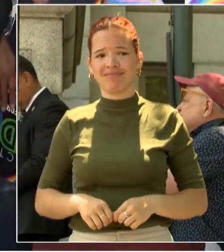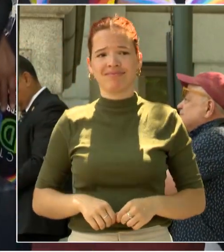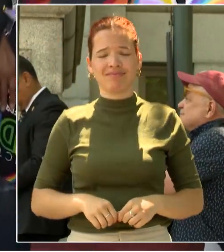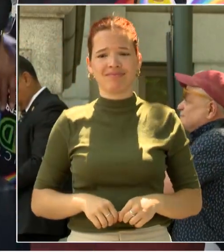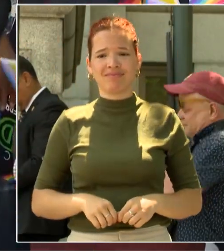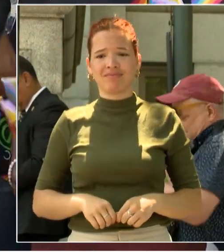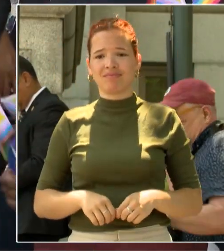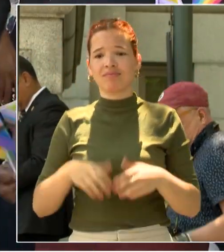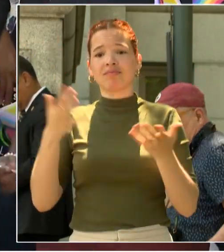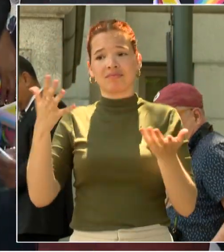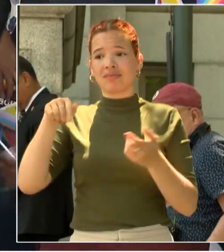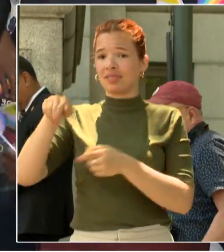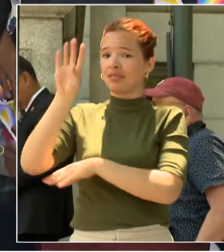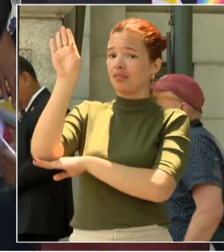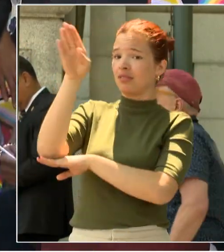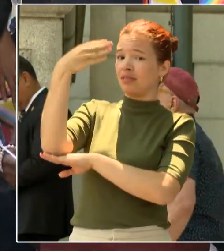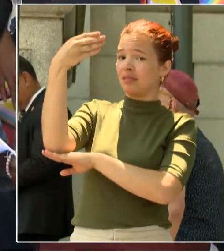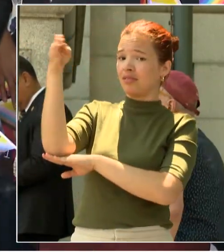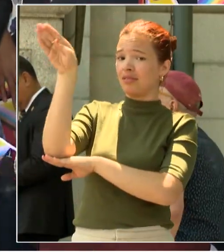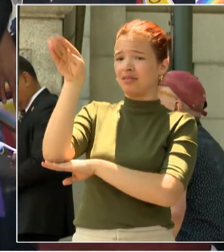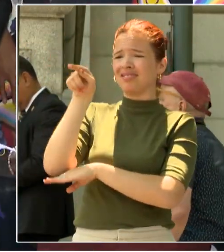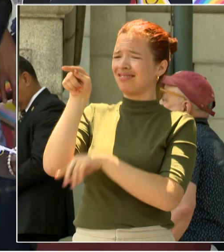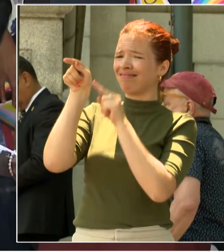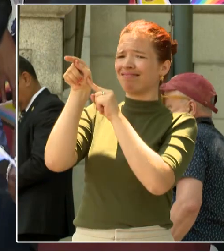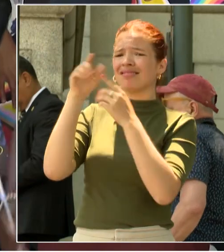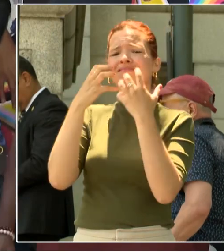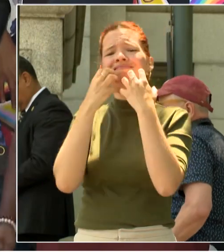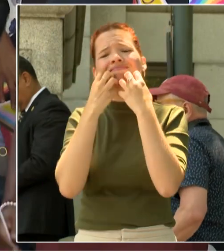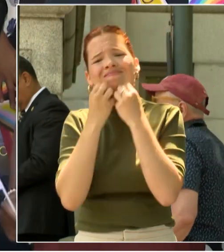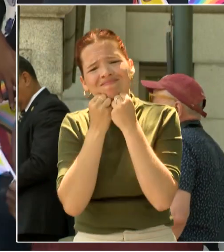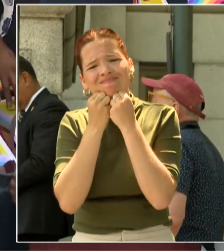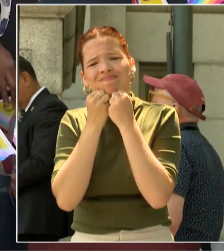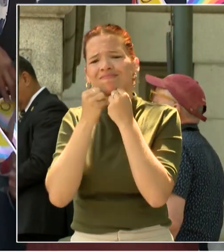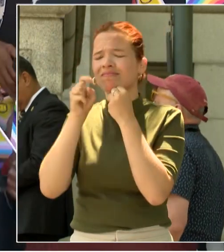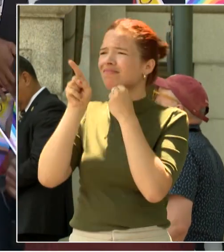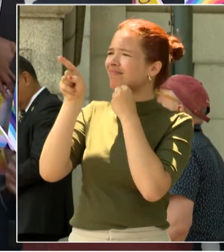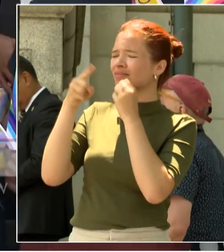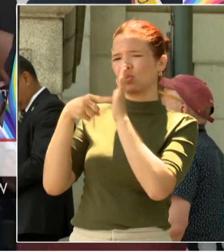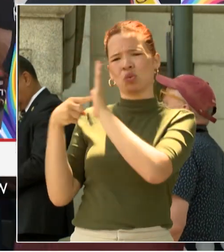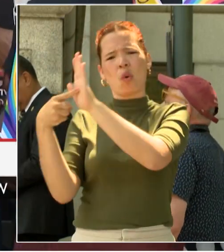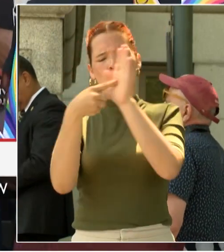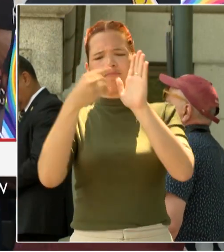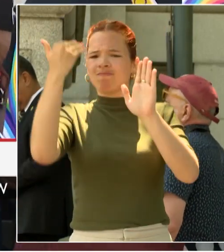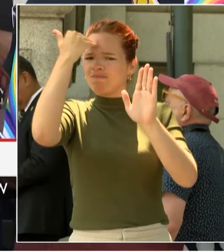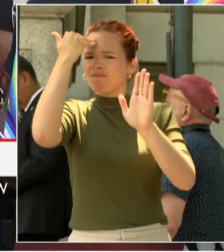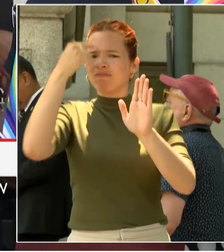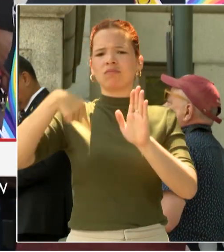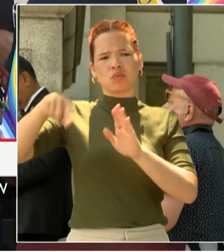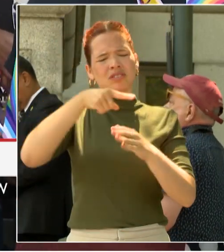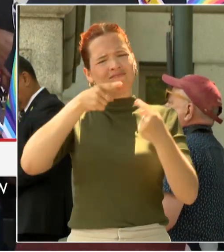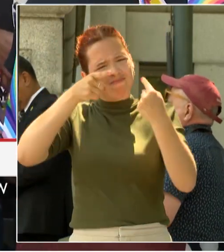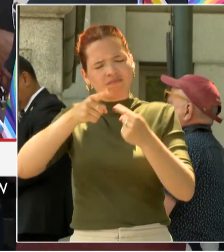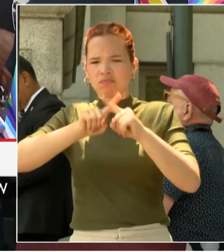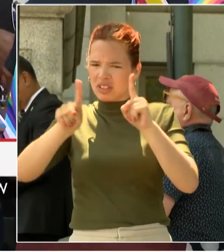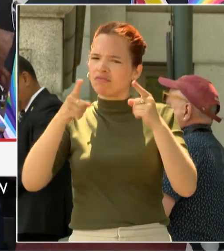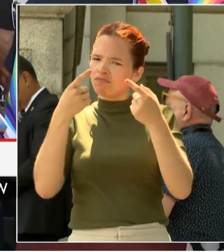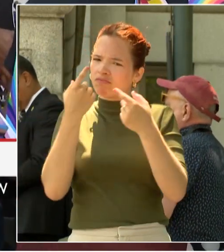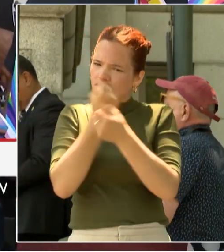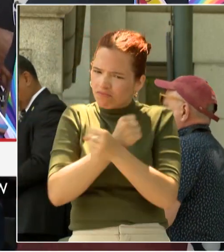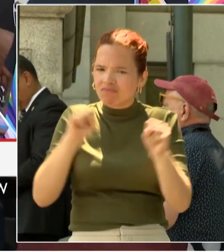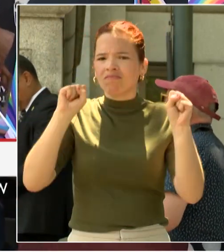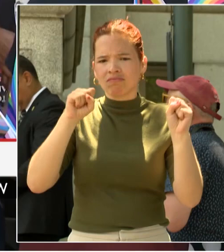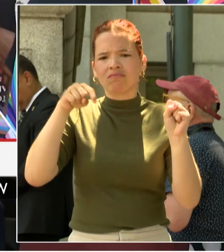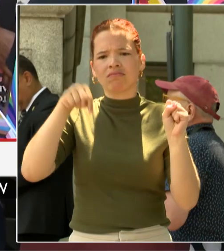This flag matters because it represents the struggle and the triumph of the LGBTQIA community,